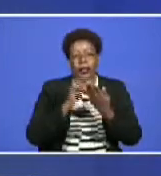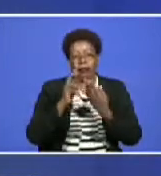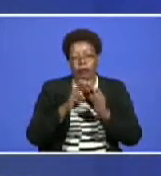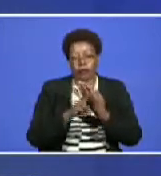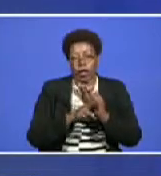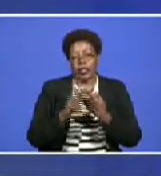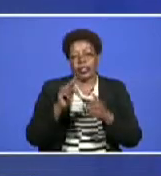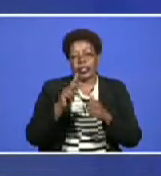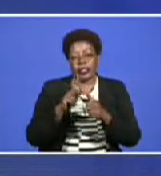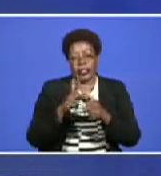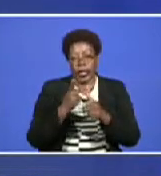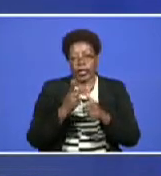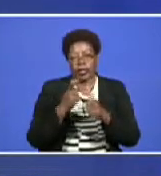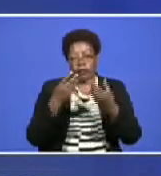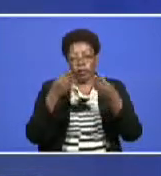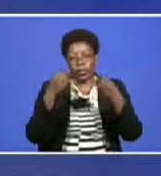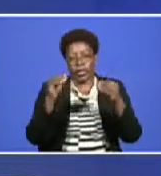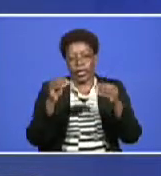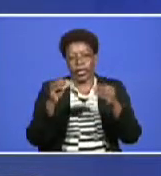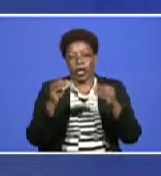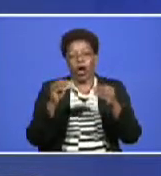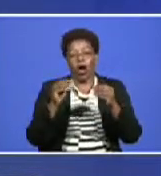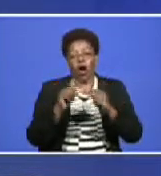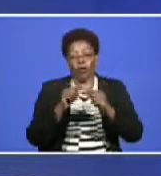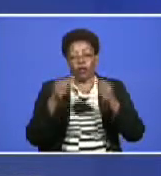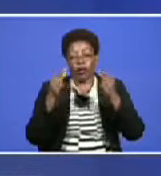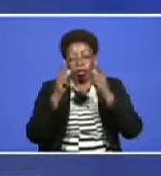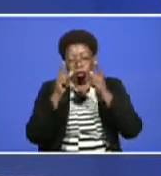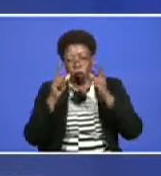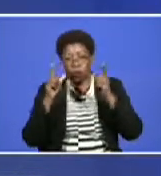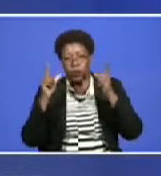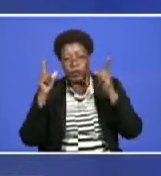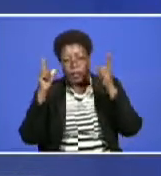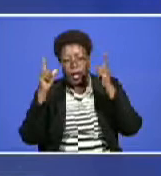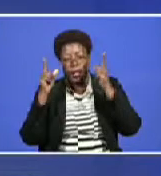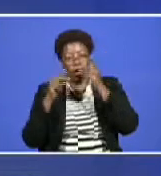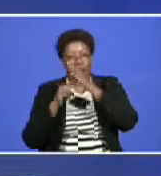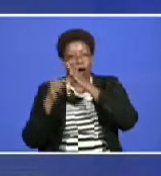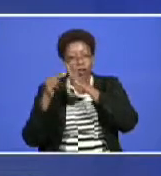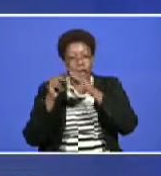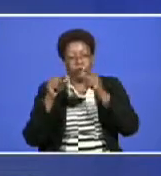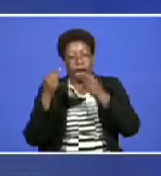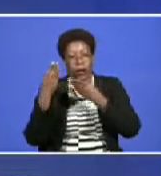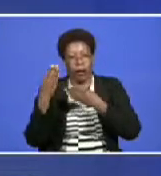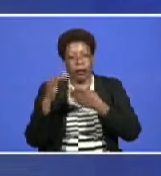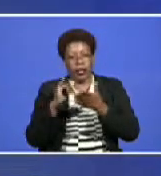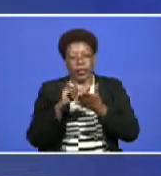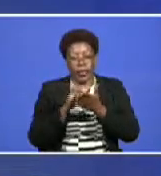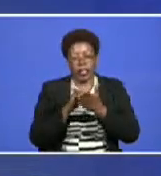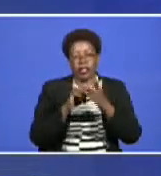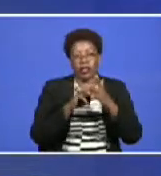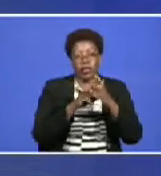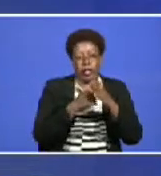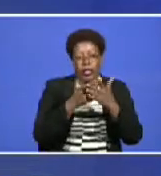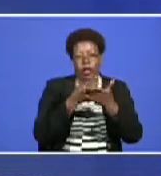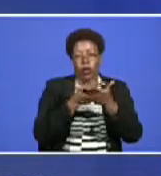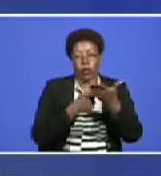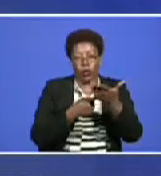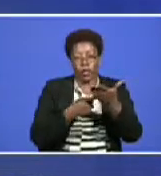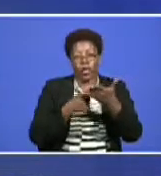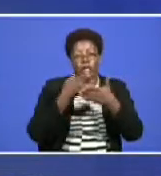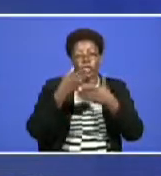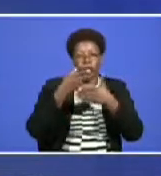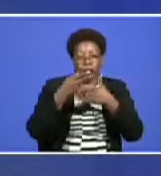sign the heads of agreement for the sale of the Grand Lucayne Resort and Casino in Grand Bahama. And that's just the tip of the iceberg of government's